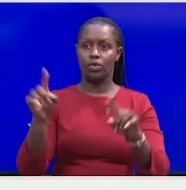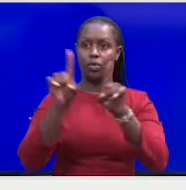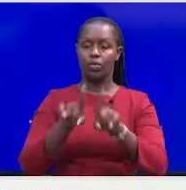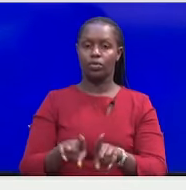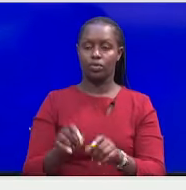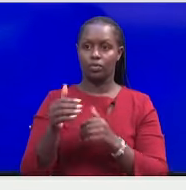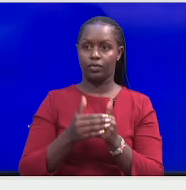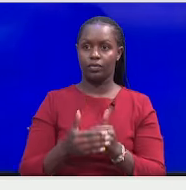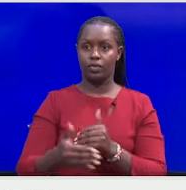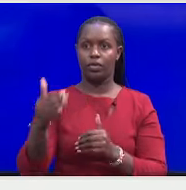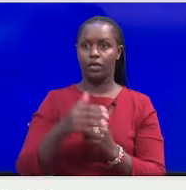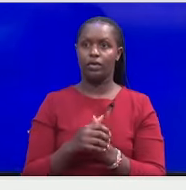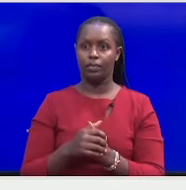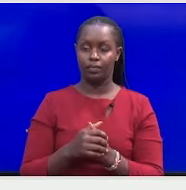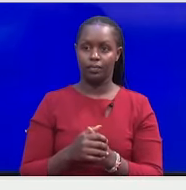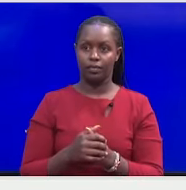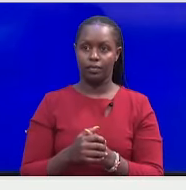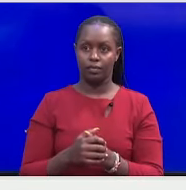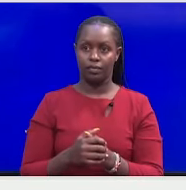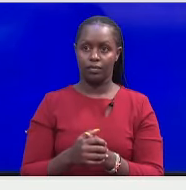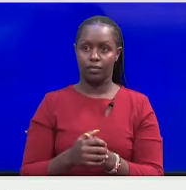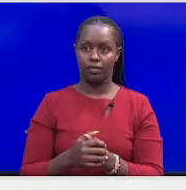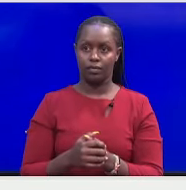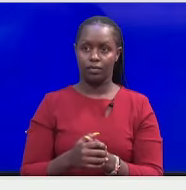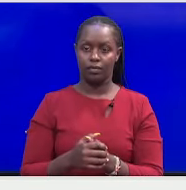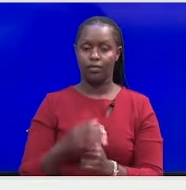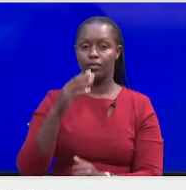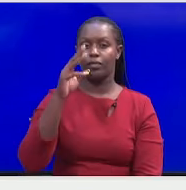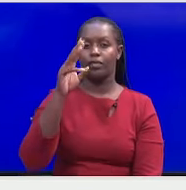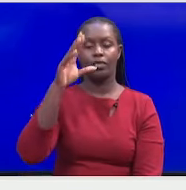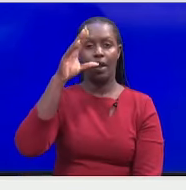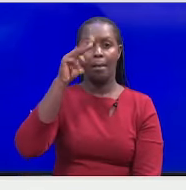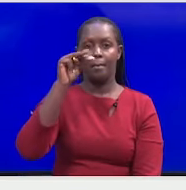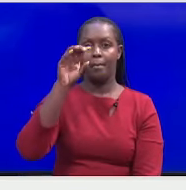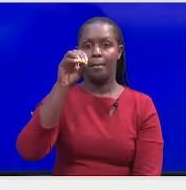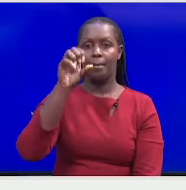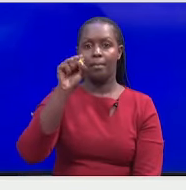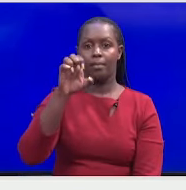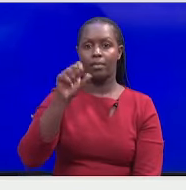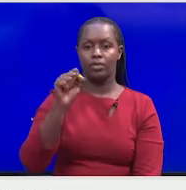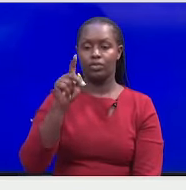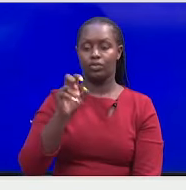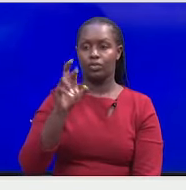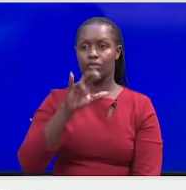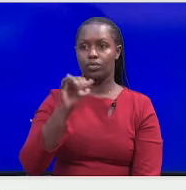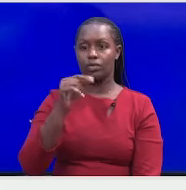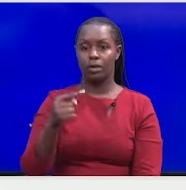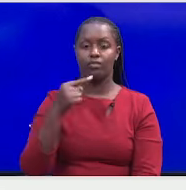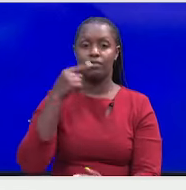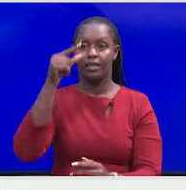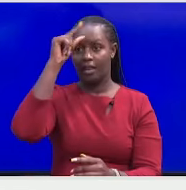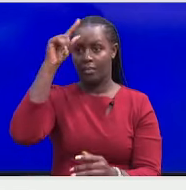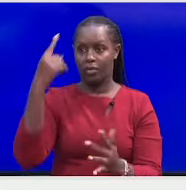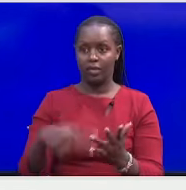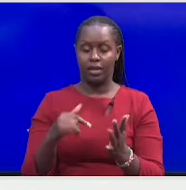former public service secretary, cabinet secretary Moses Kuria, is speaking out tonight, seemingly accusing the government he